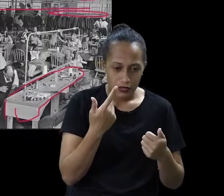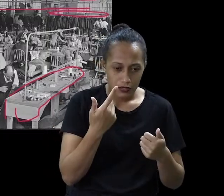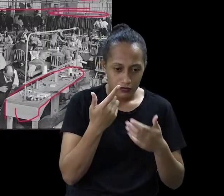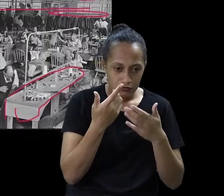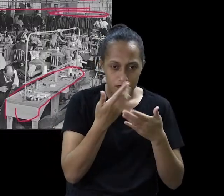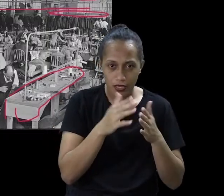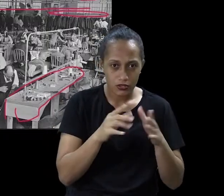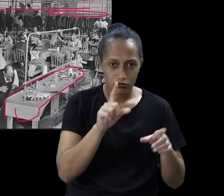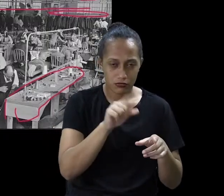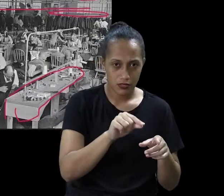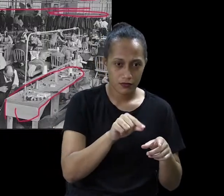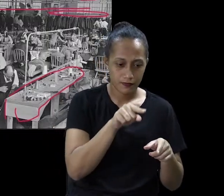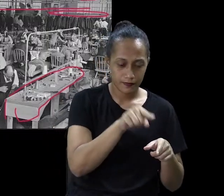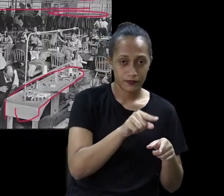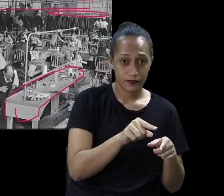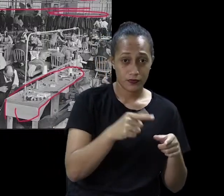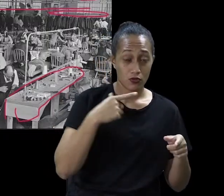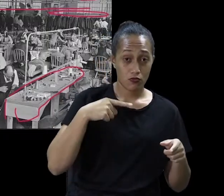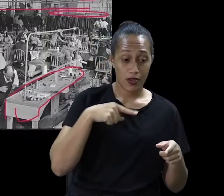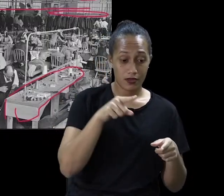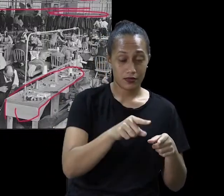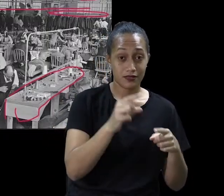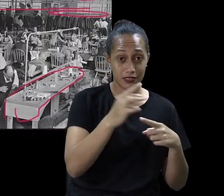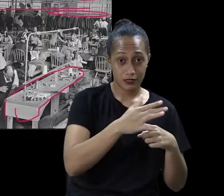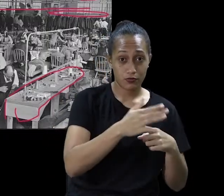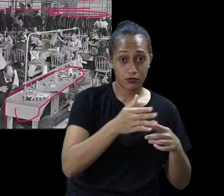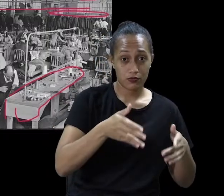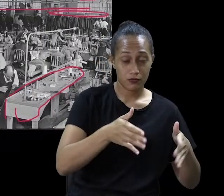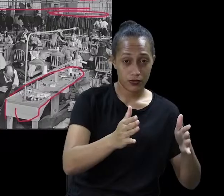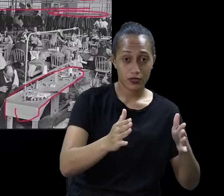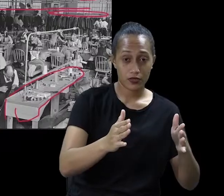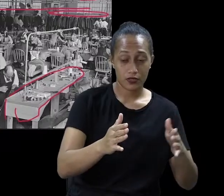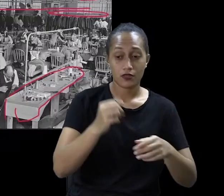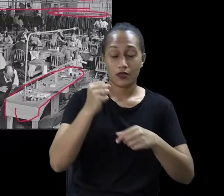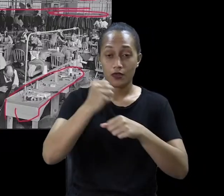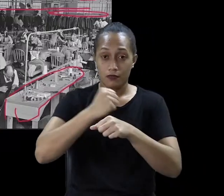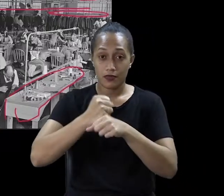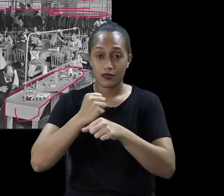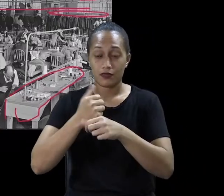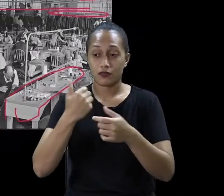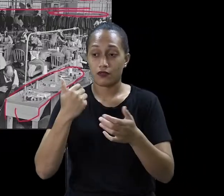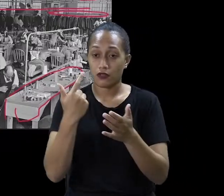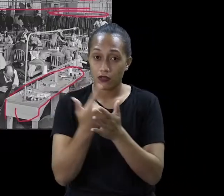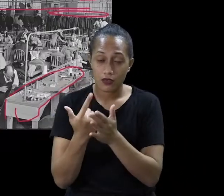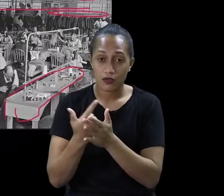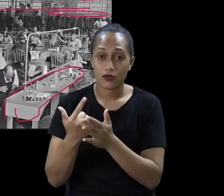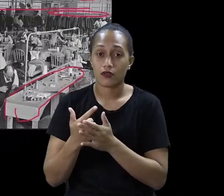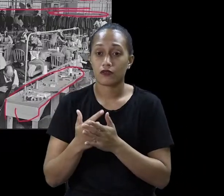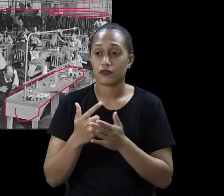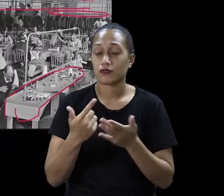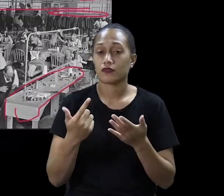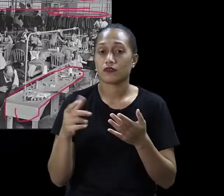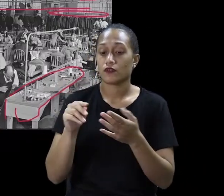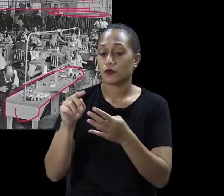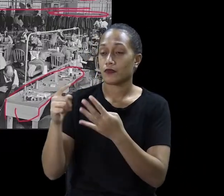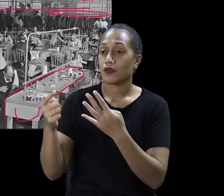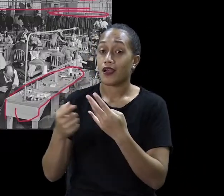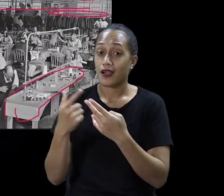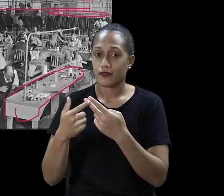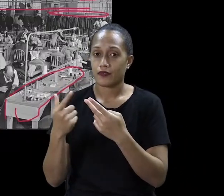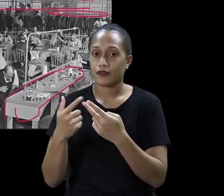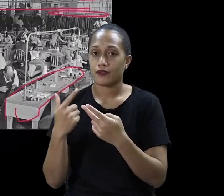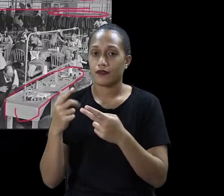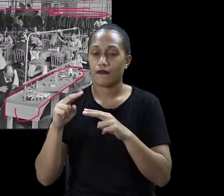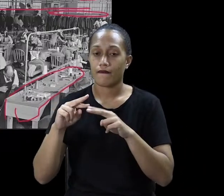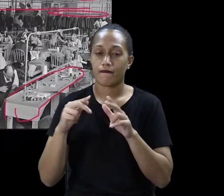we could produce something that could be used to produce more things. And we already talked about it. We could be, in that situation, be